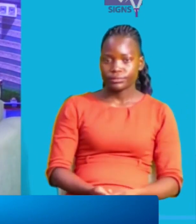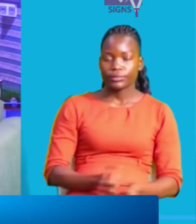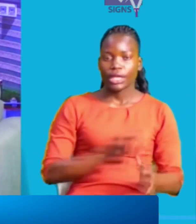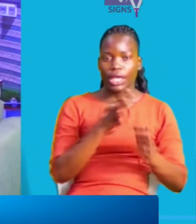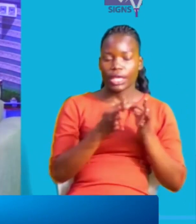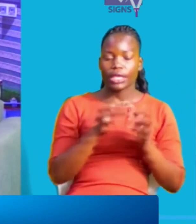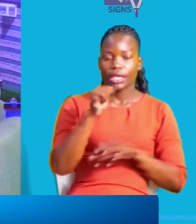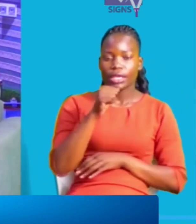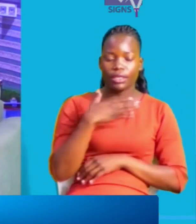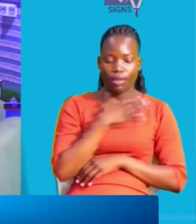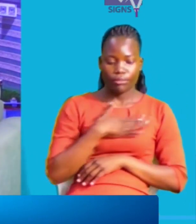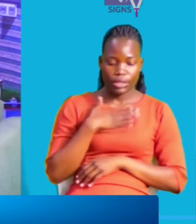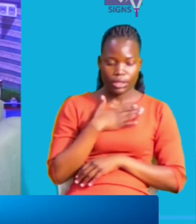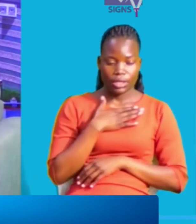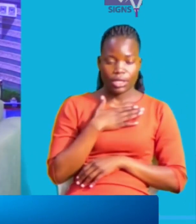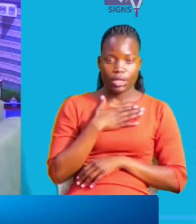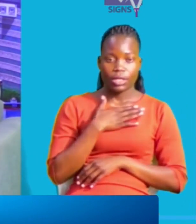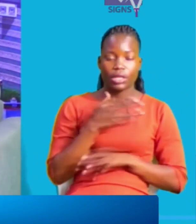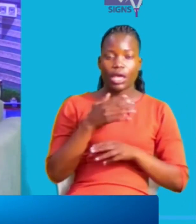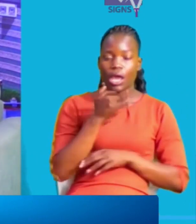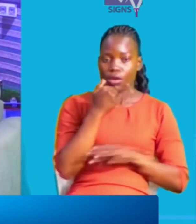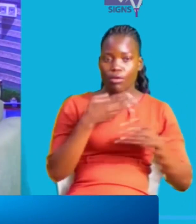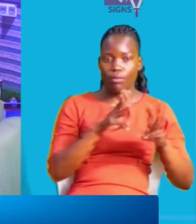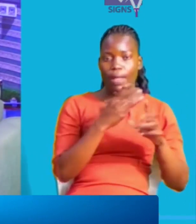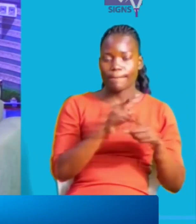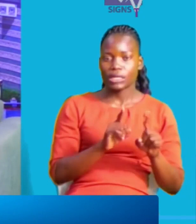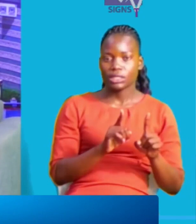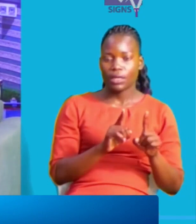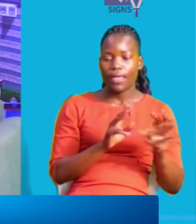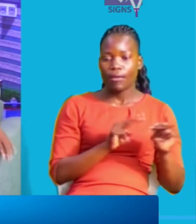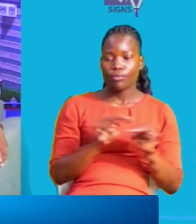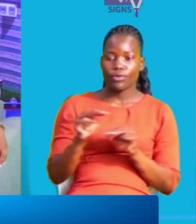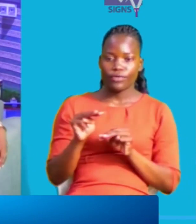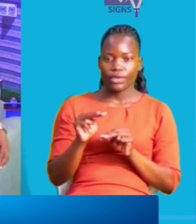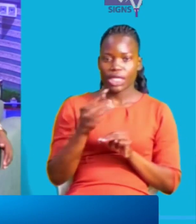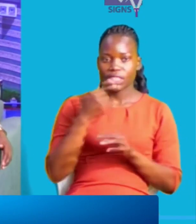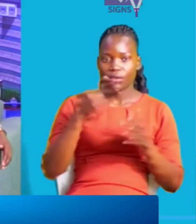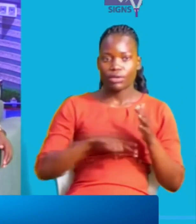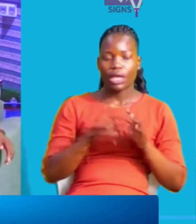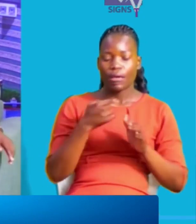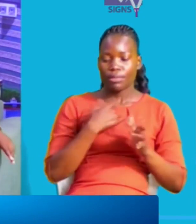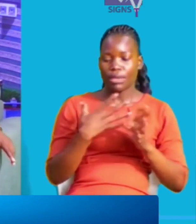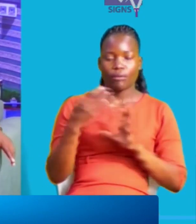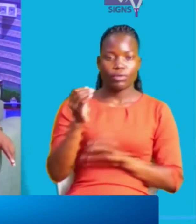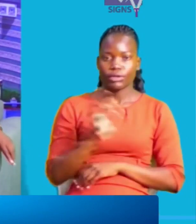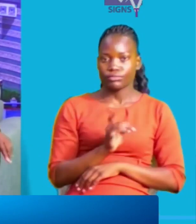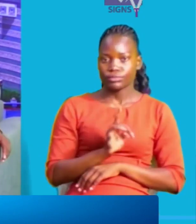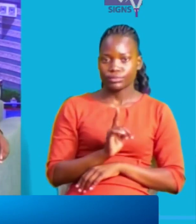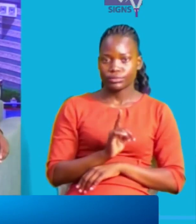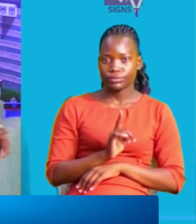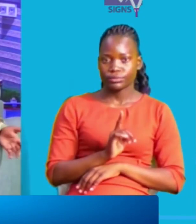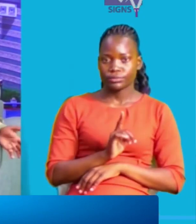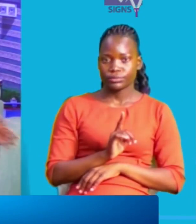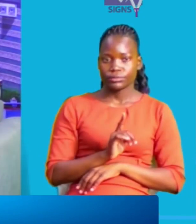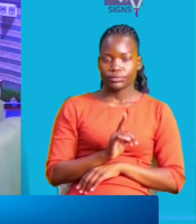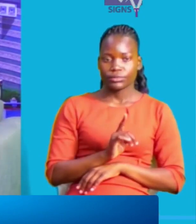Ukiwa, yes, tafadhali ukipata kwa njia mbaya, but don't move. Usema kwamba wewe naenda mahali fulani. Why do you want to